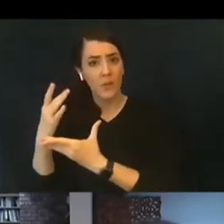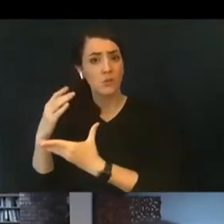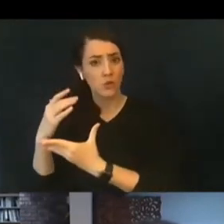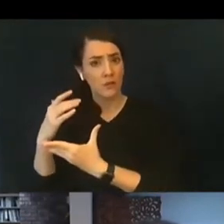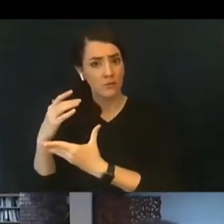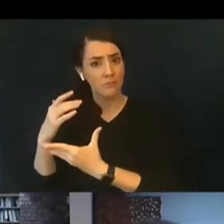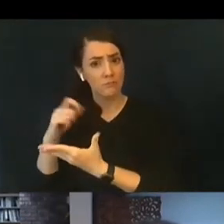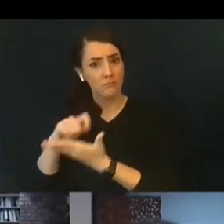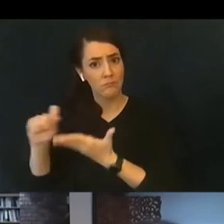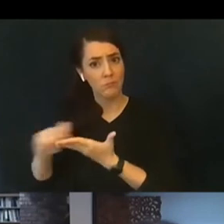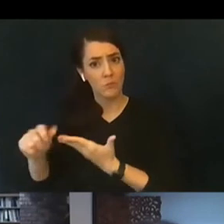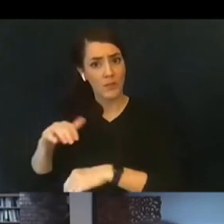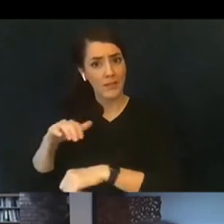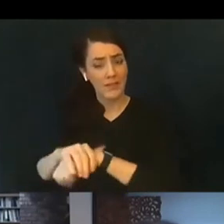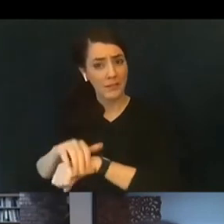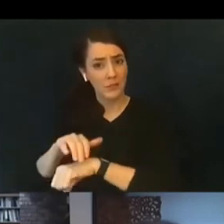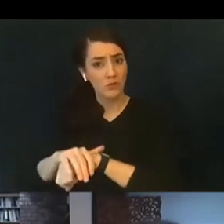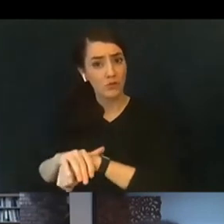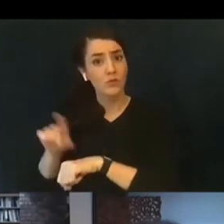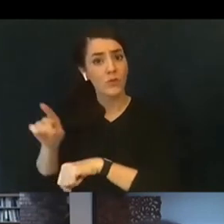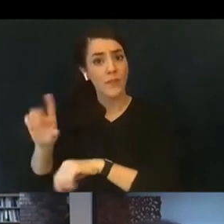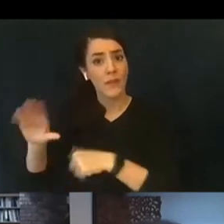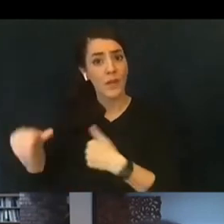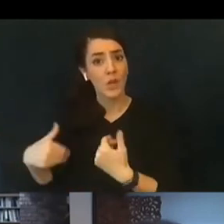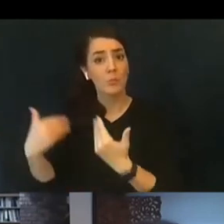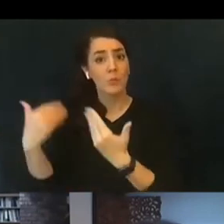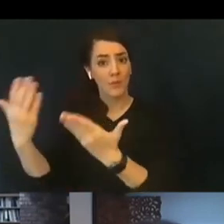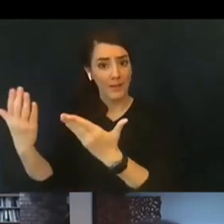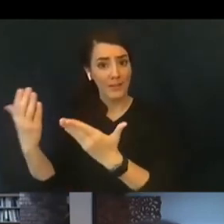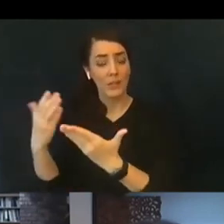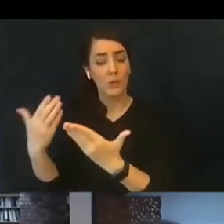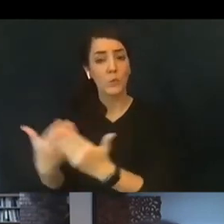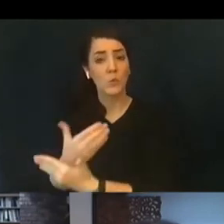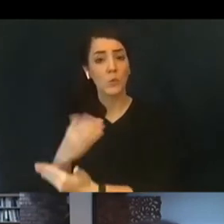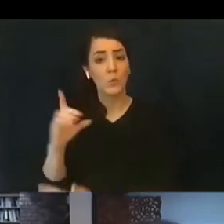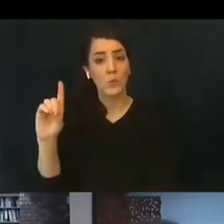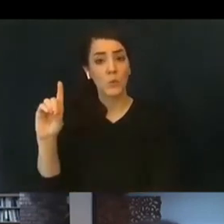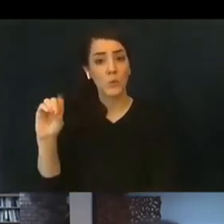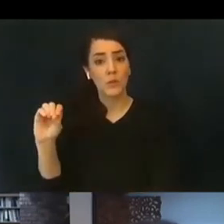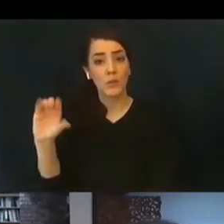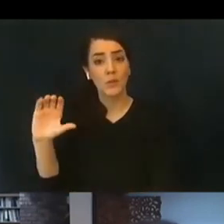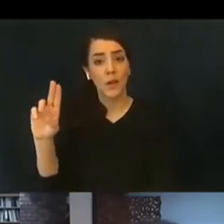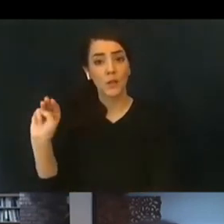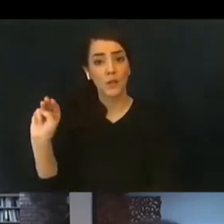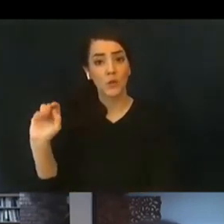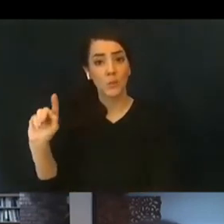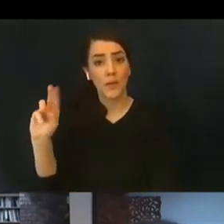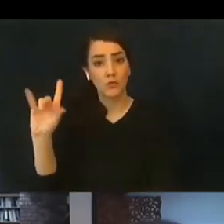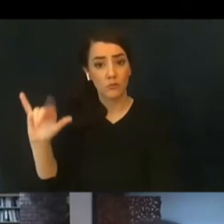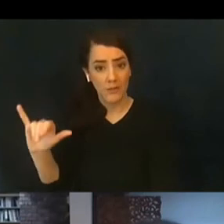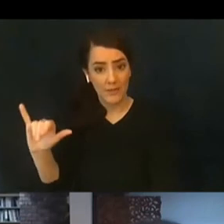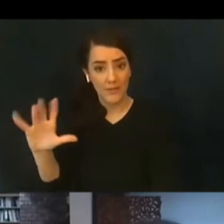newest, uh, documentary that they created, um, on Holdemur that's been added to our